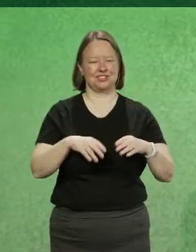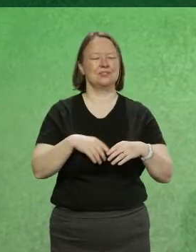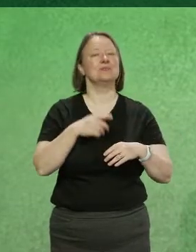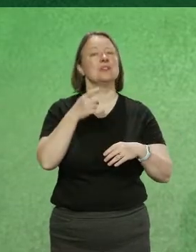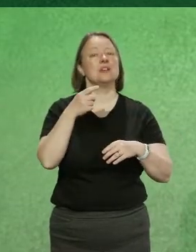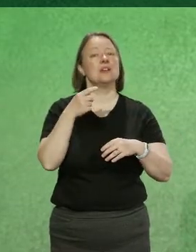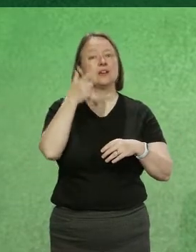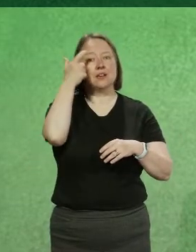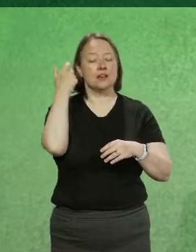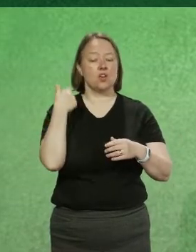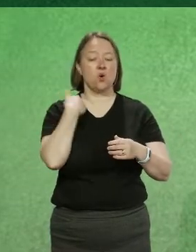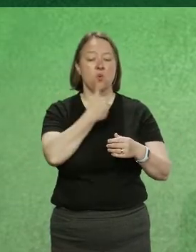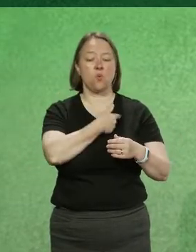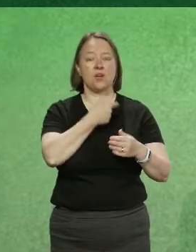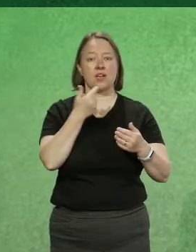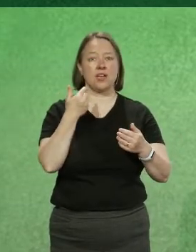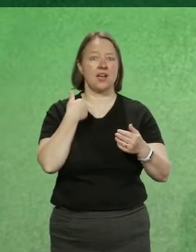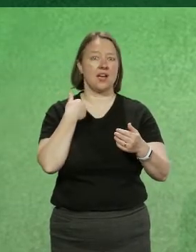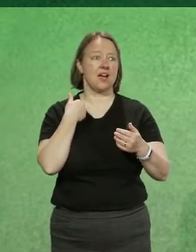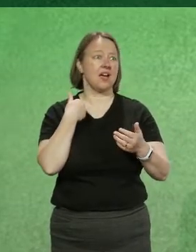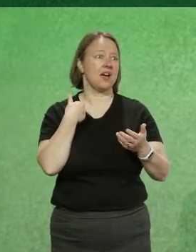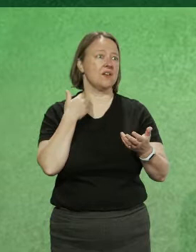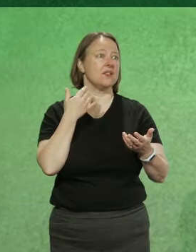since we are combining the